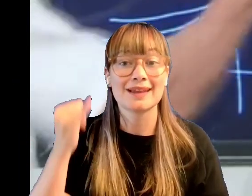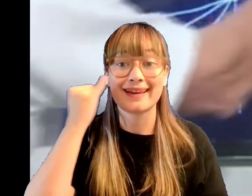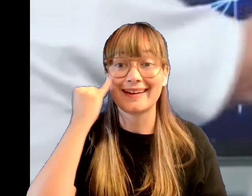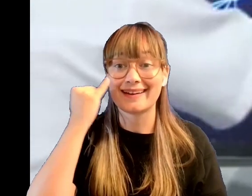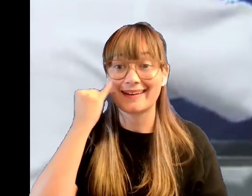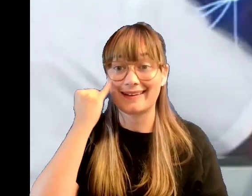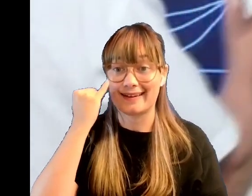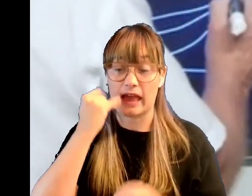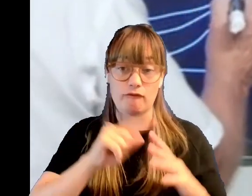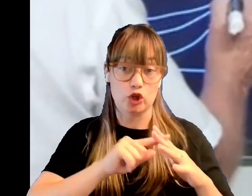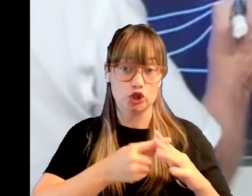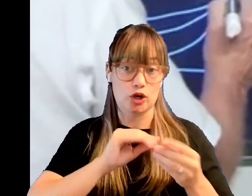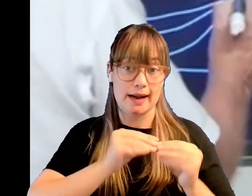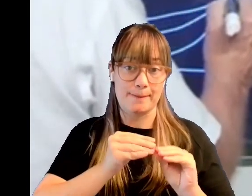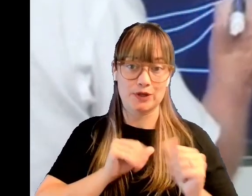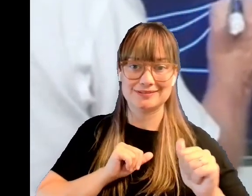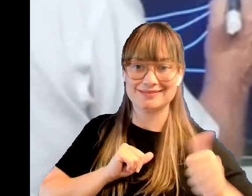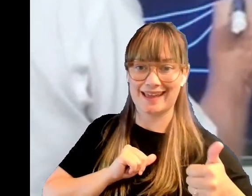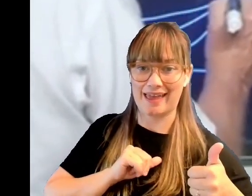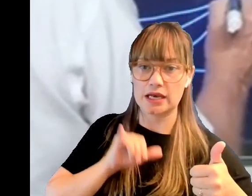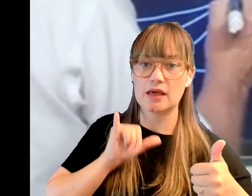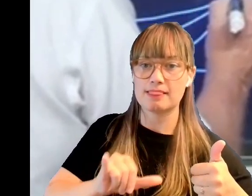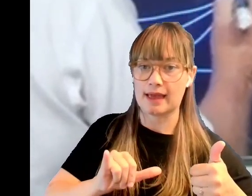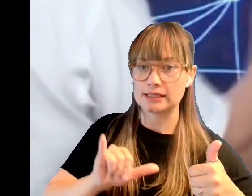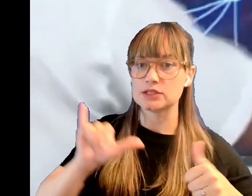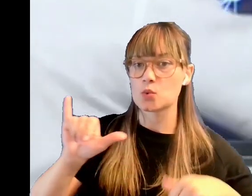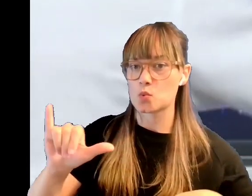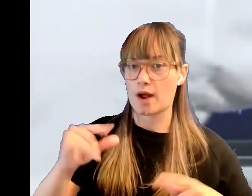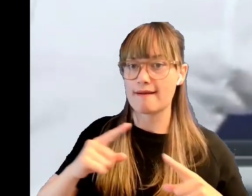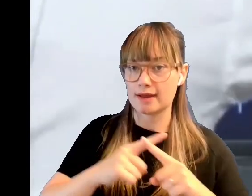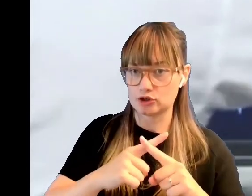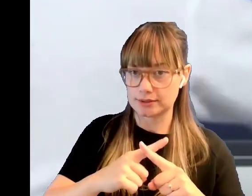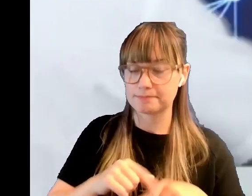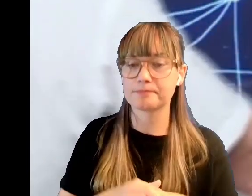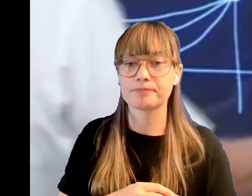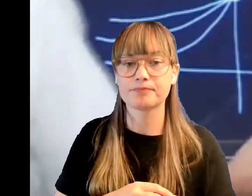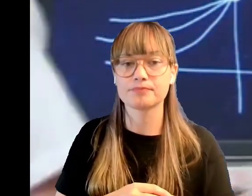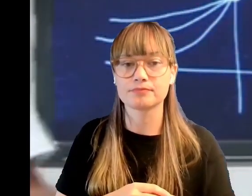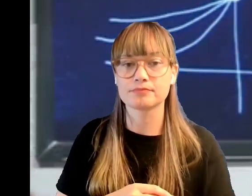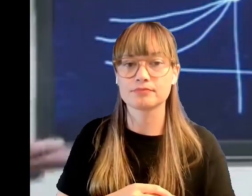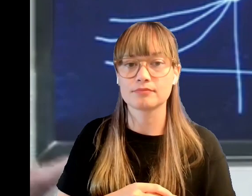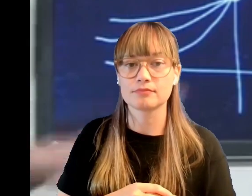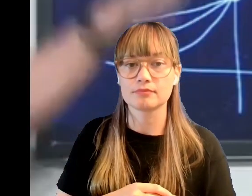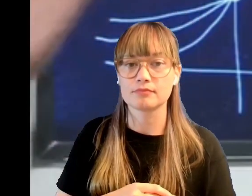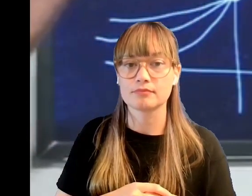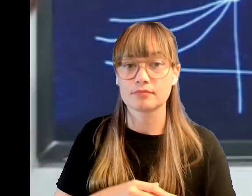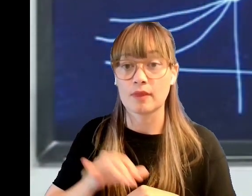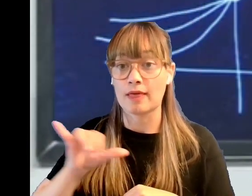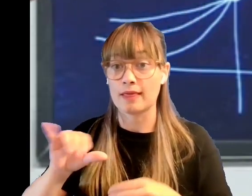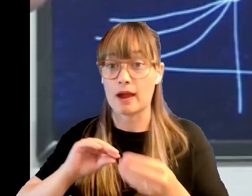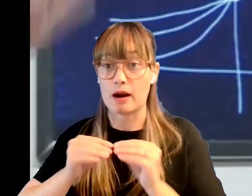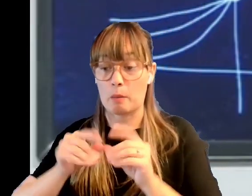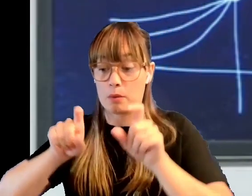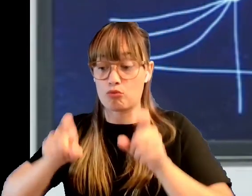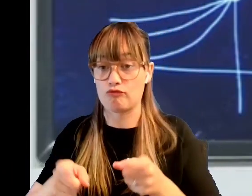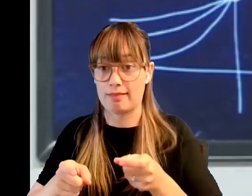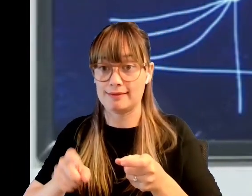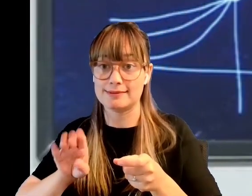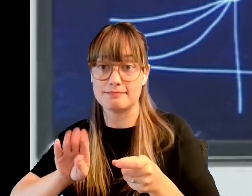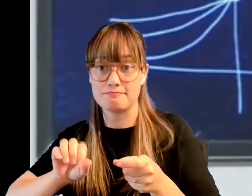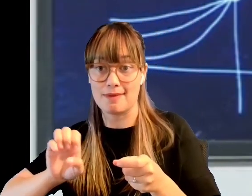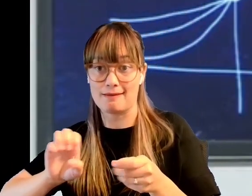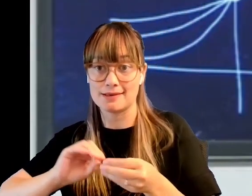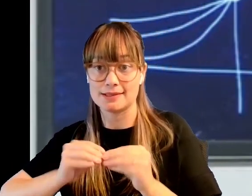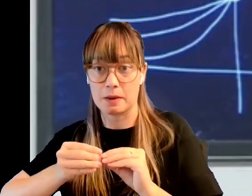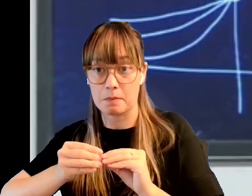a 10 out in front, that's our y-intercept. And if the base is bigger than 1, it's got to be growing